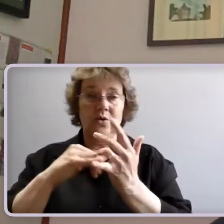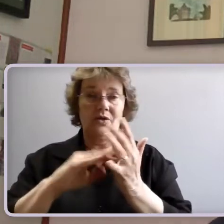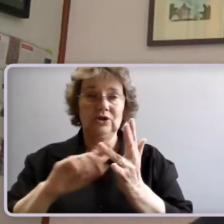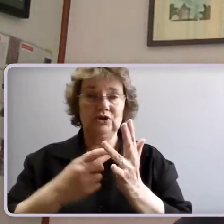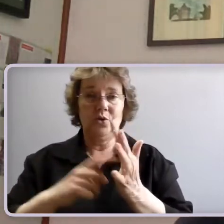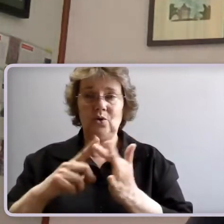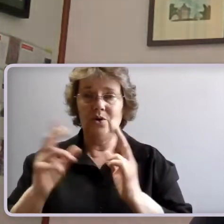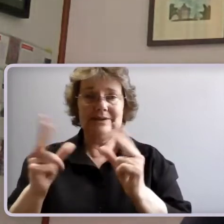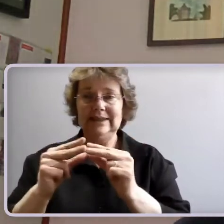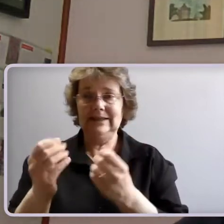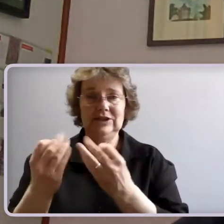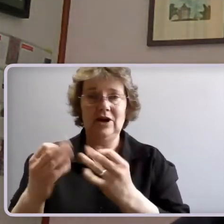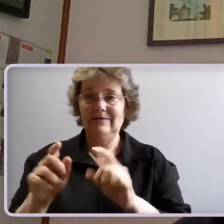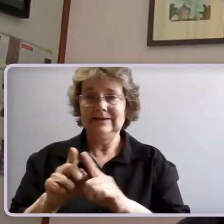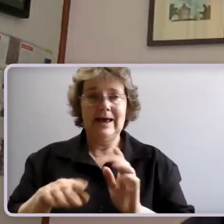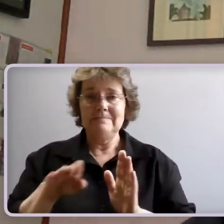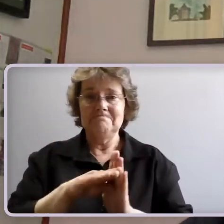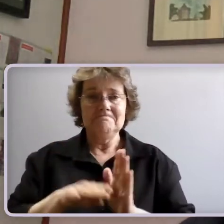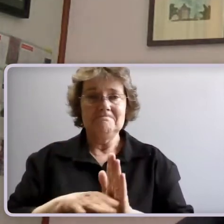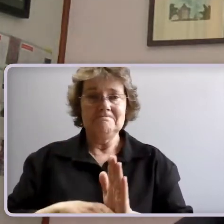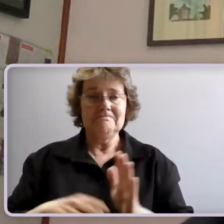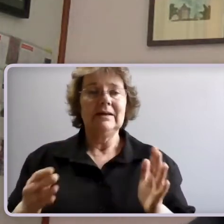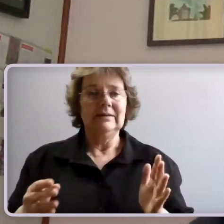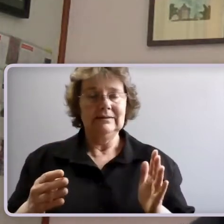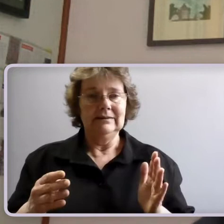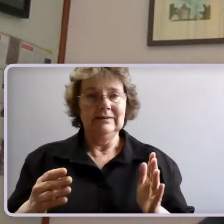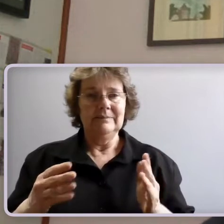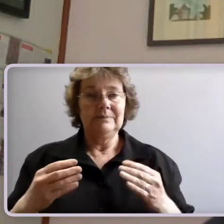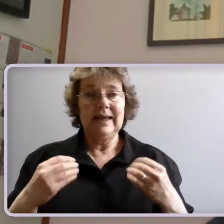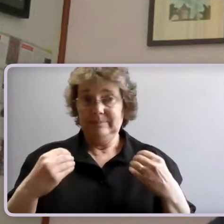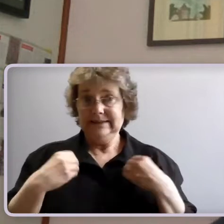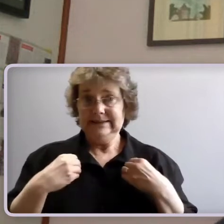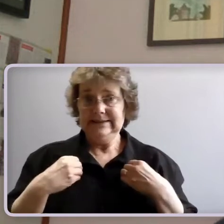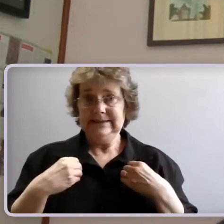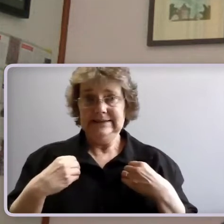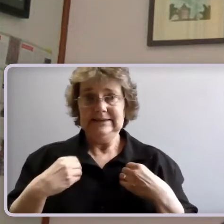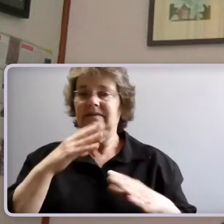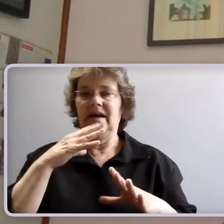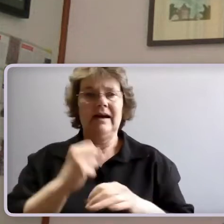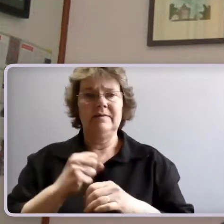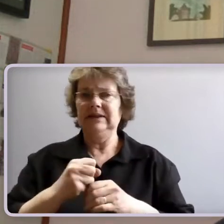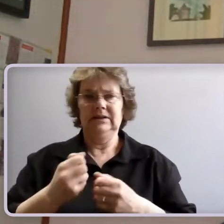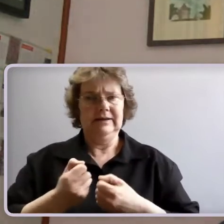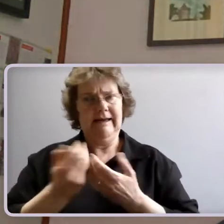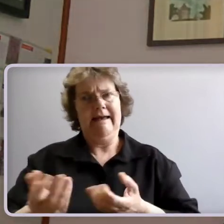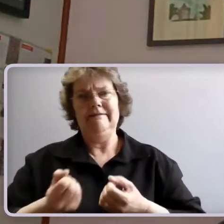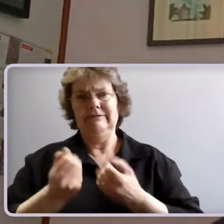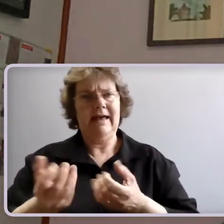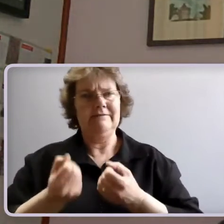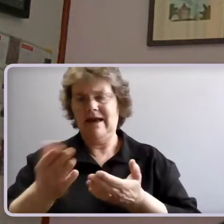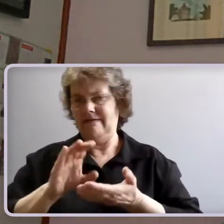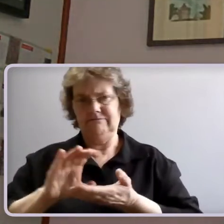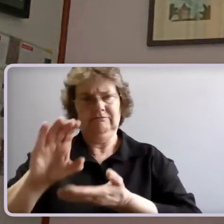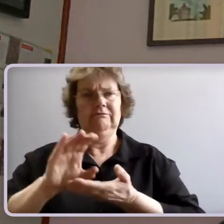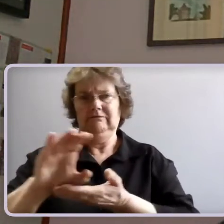But businesses also given a lot of handouts by government as well. So I think that it demonstrates we're still